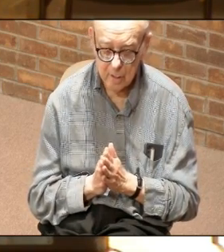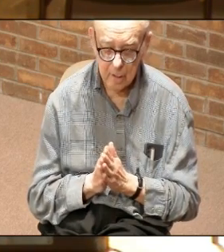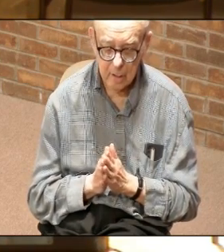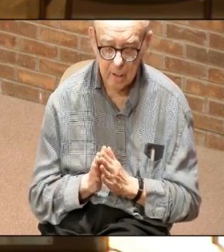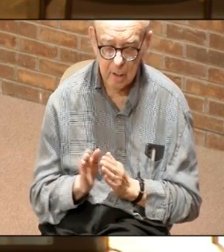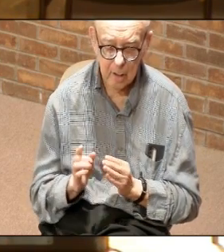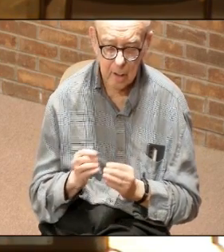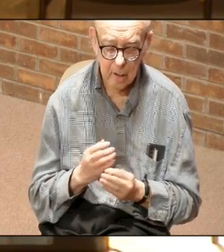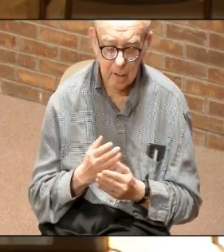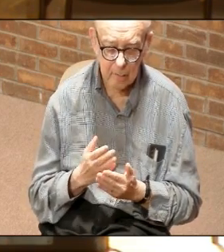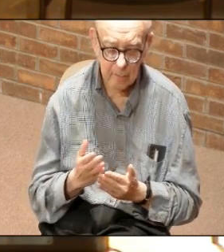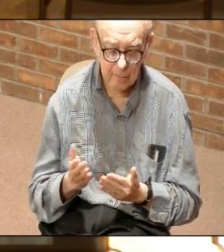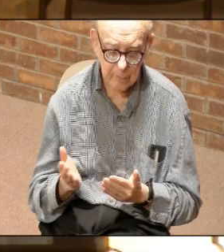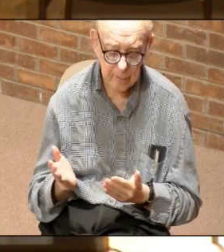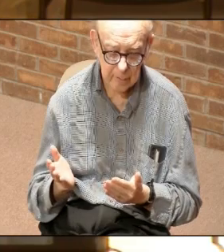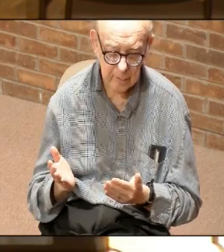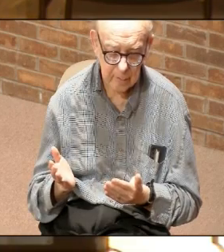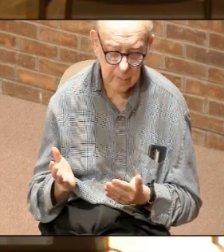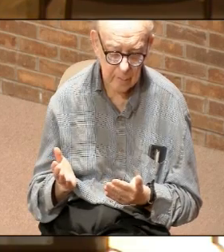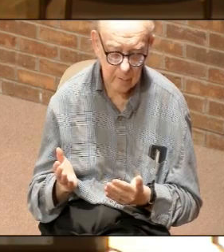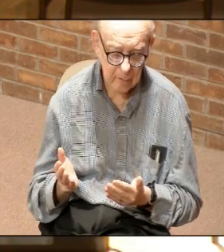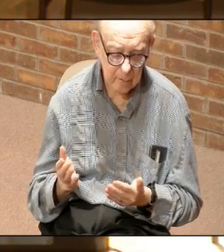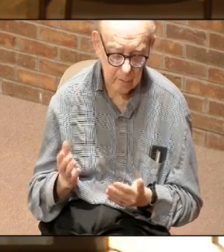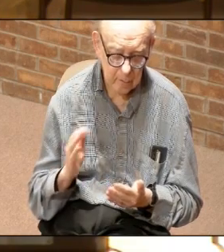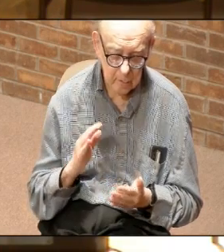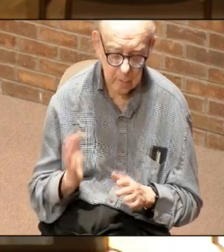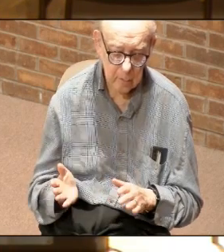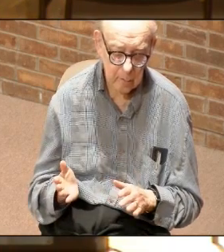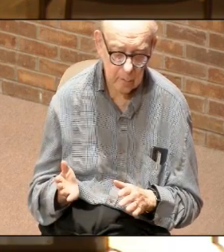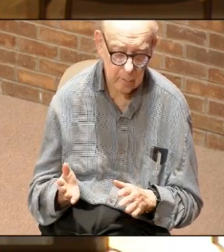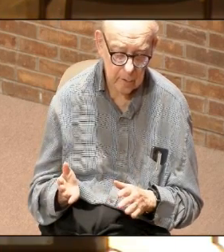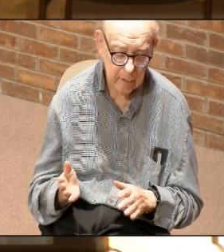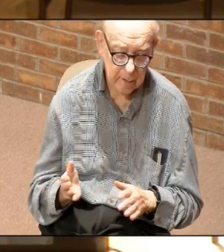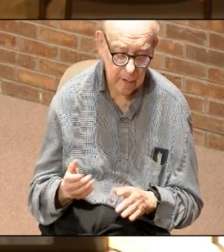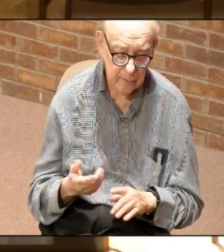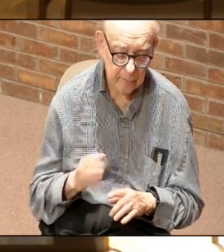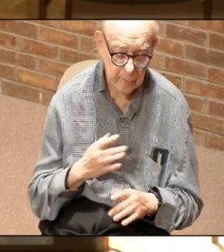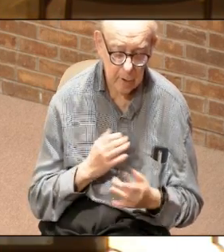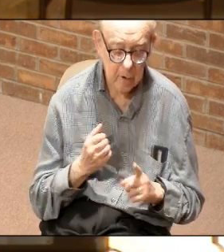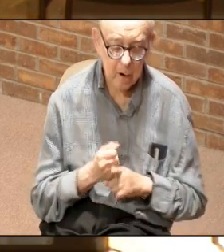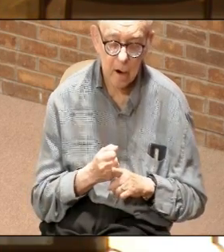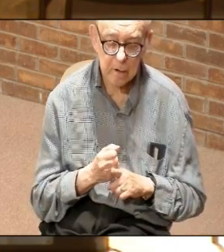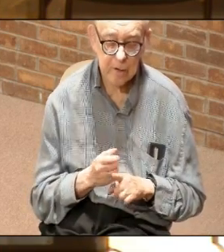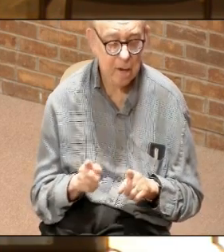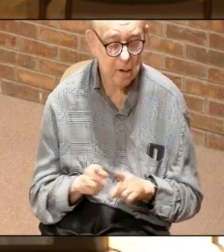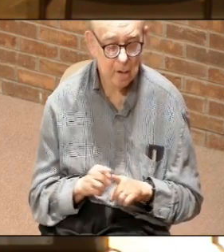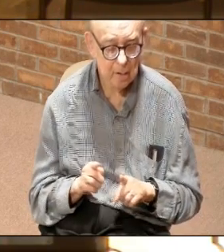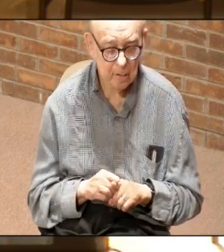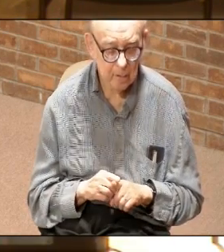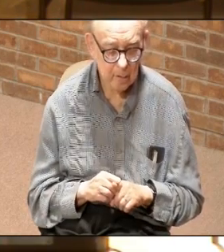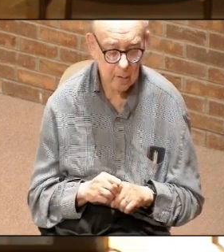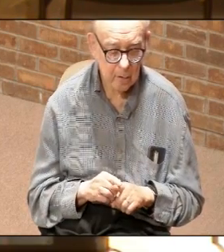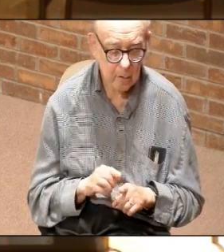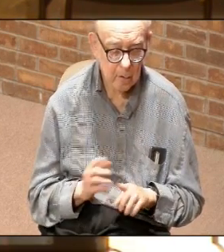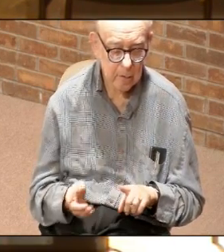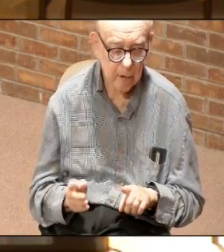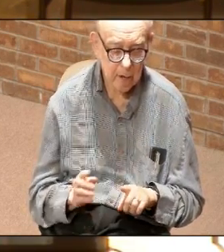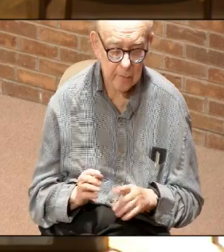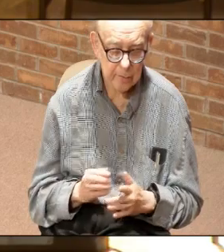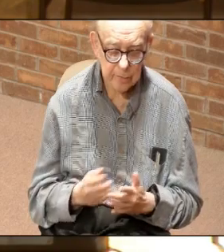of thinking, am I going to die of a heart attack too? Or die of something